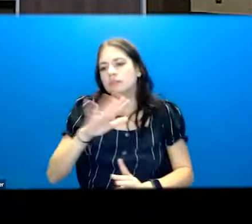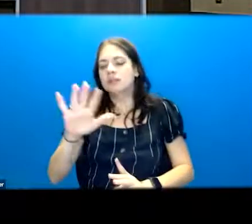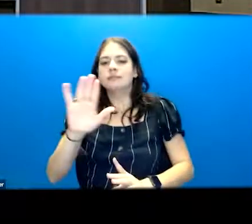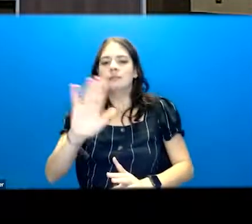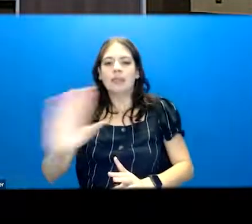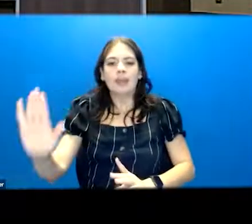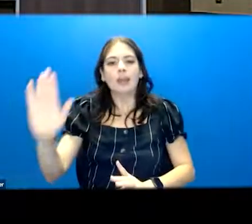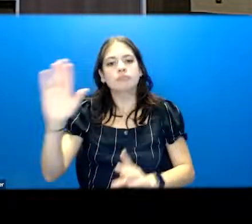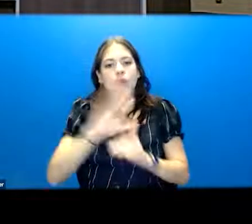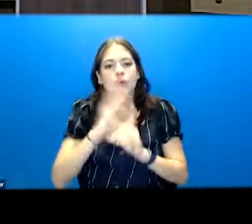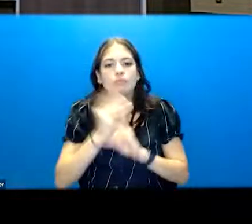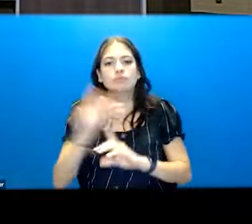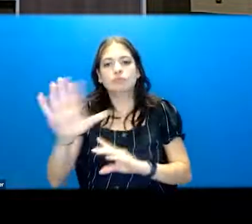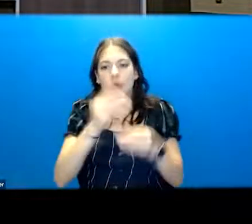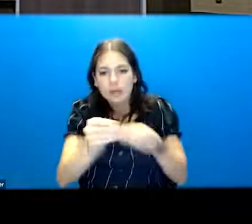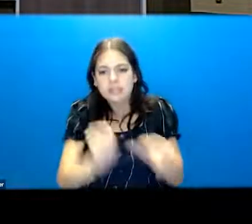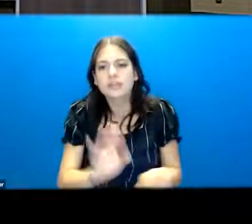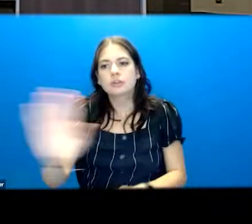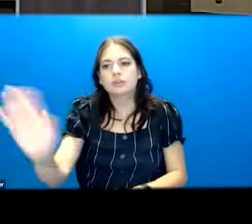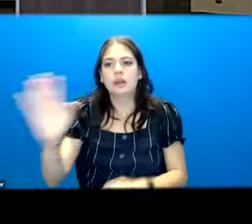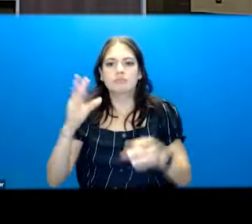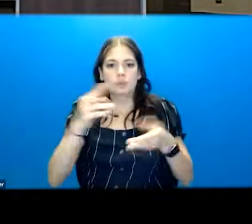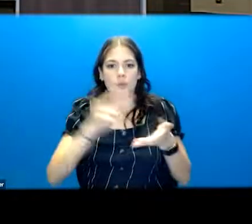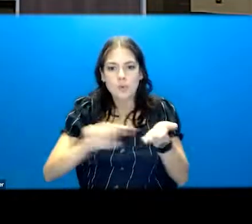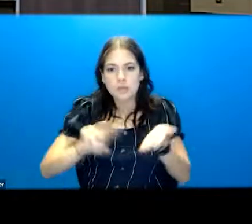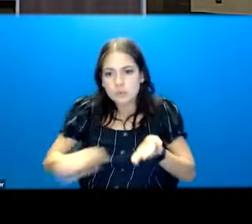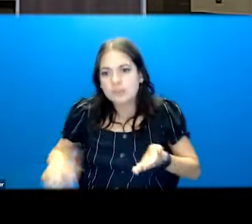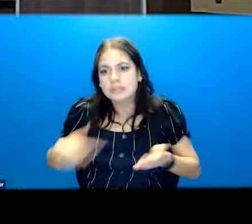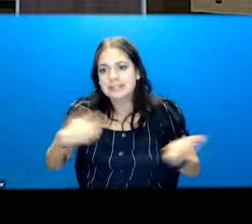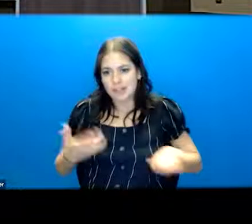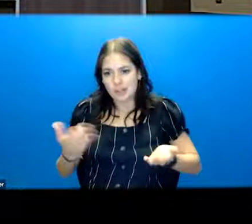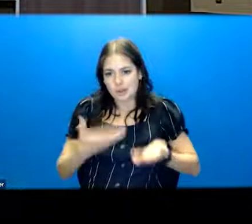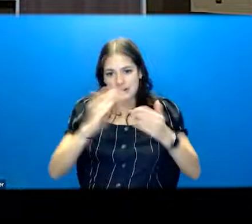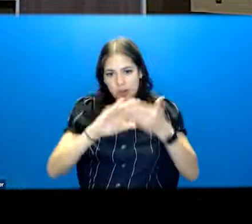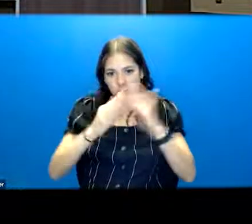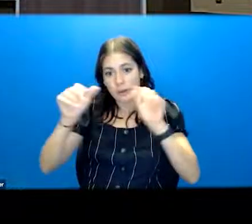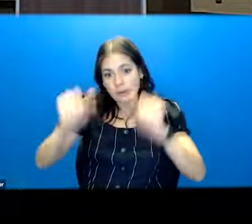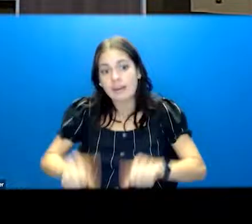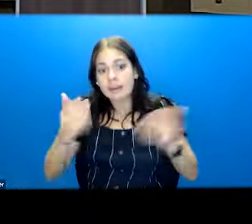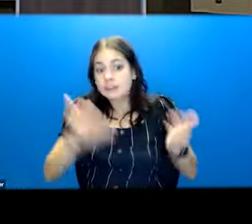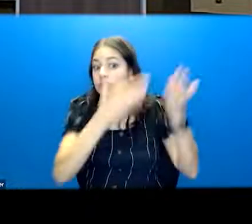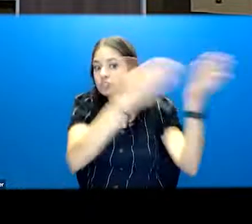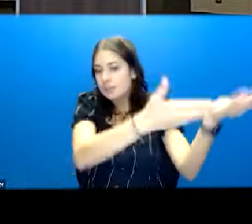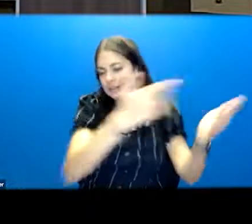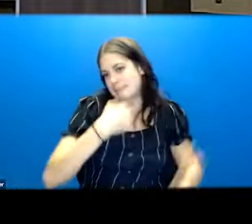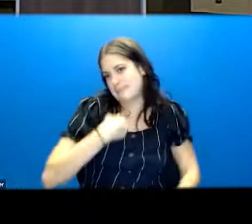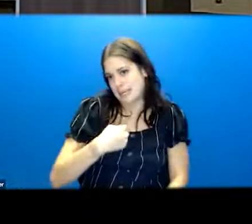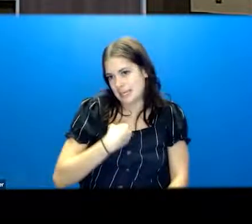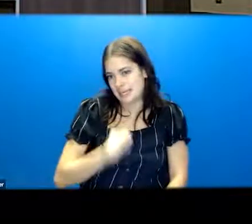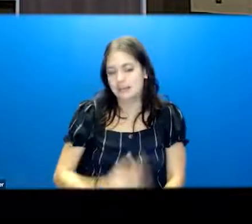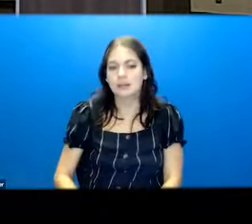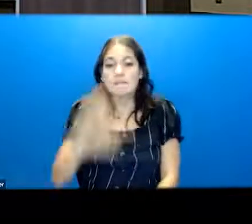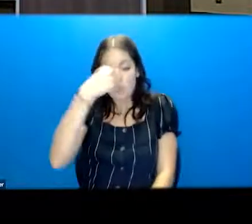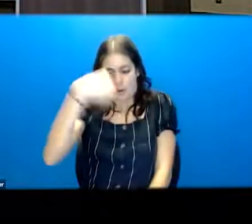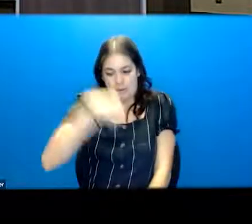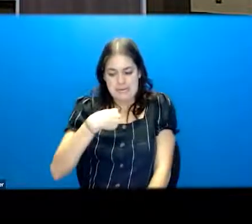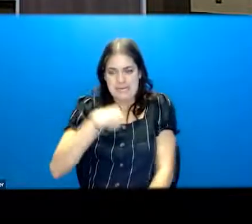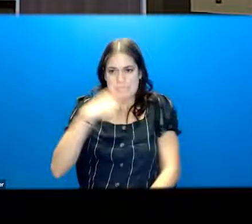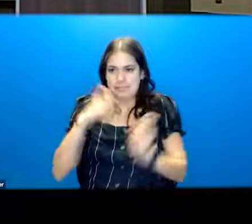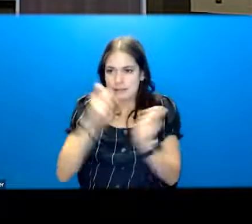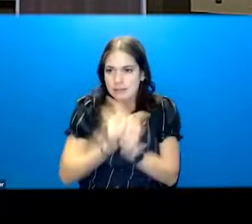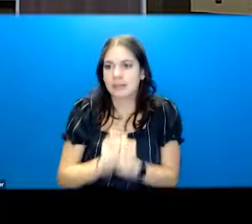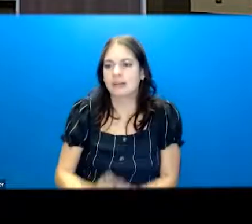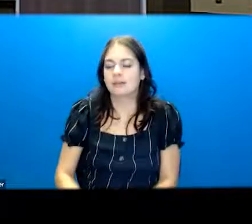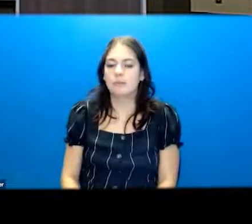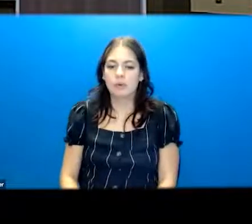understand organizations and communities and resources in the community that they can then suggest to me, for me.